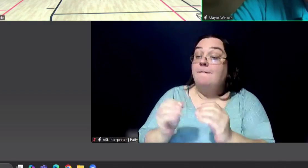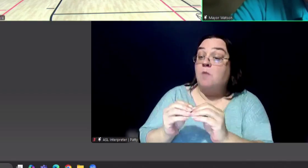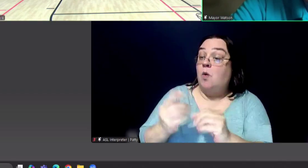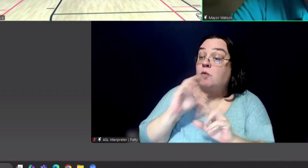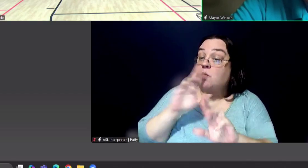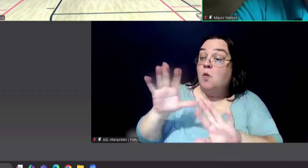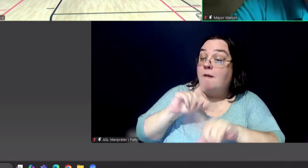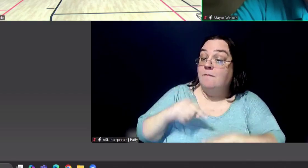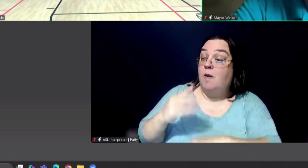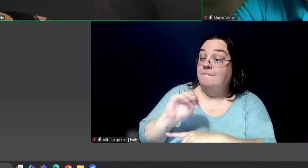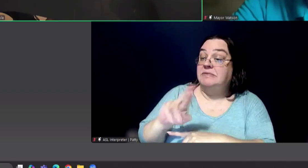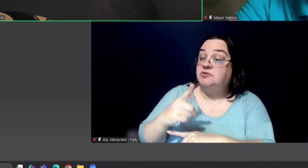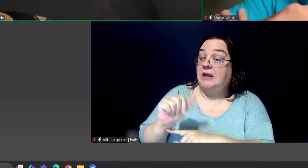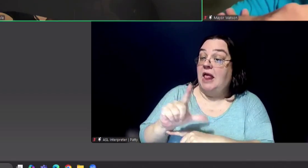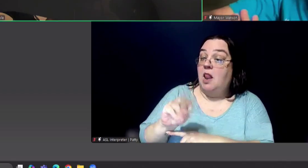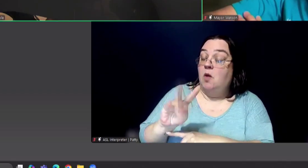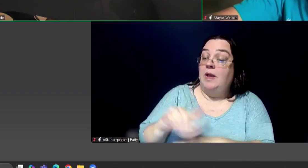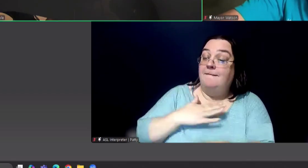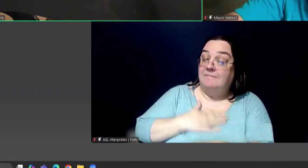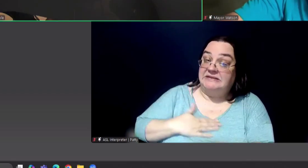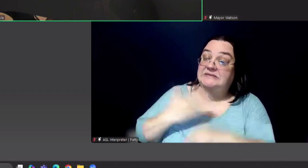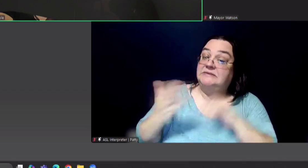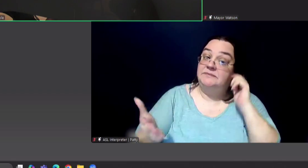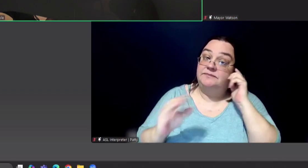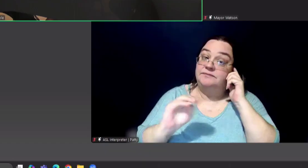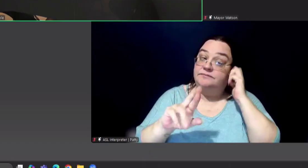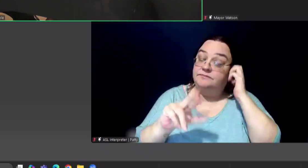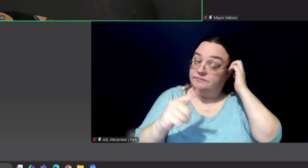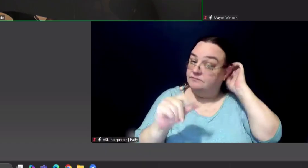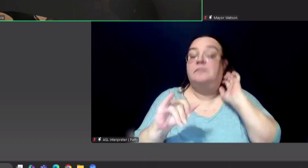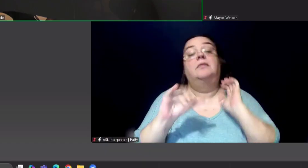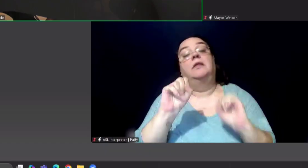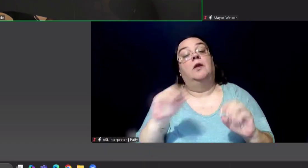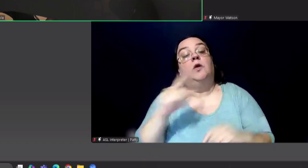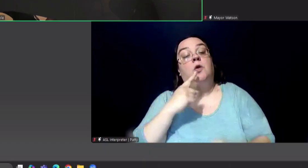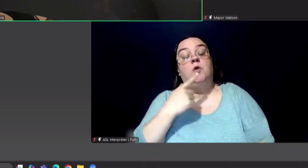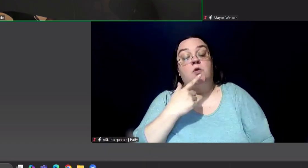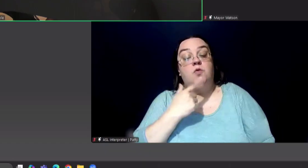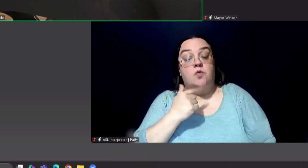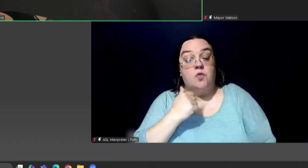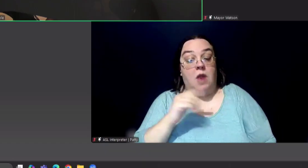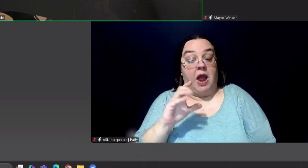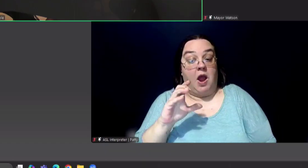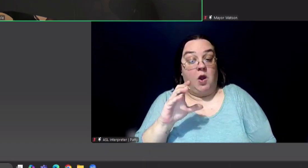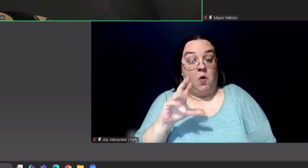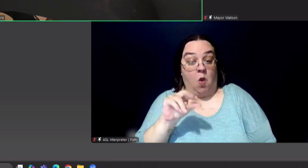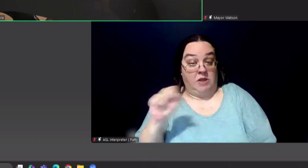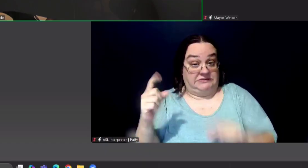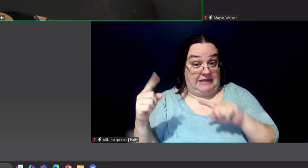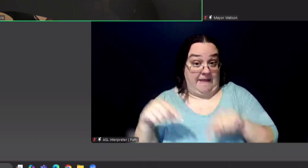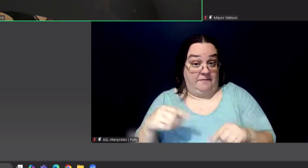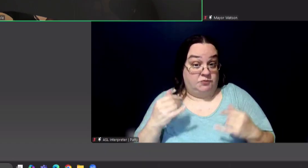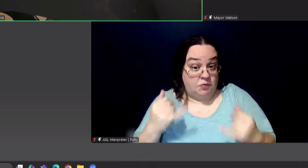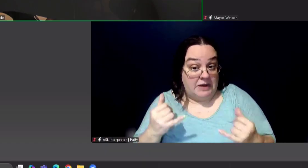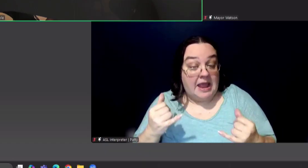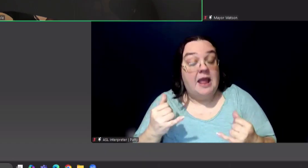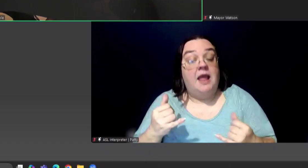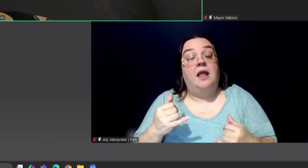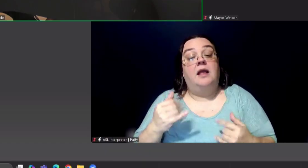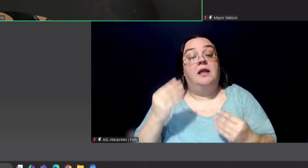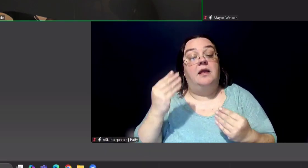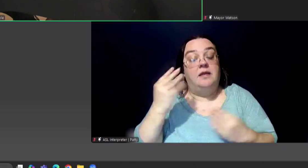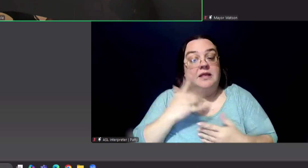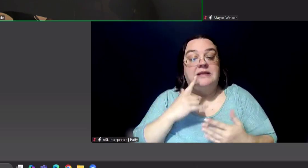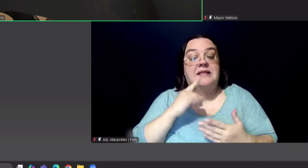Galloway, please. So the Red Cross came in today and indicated to me that on September